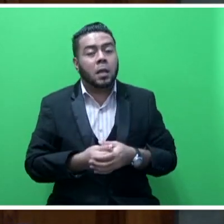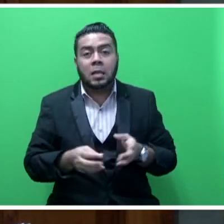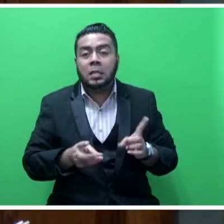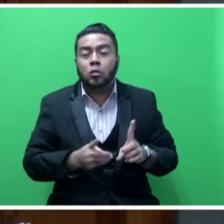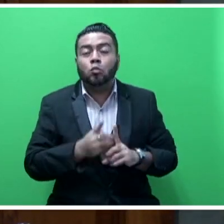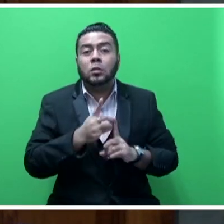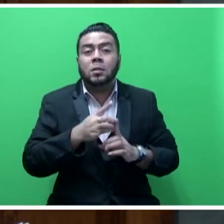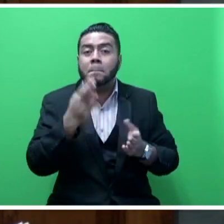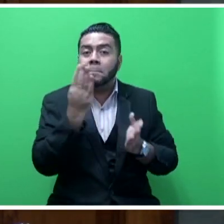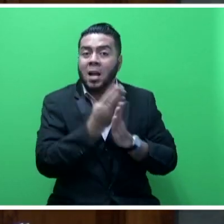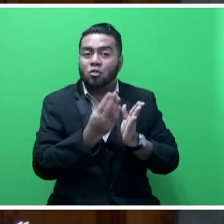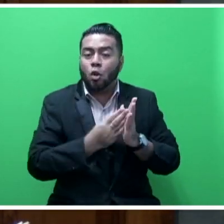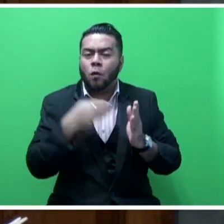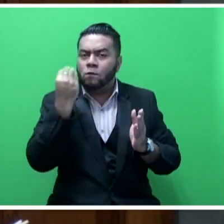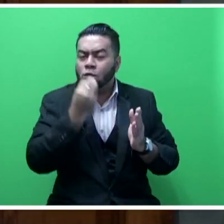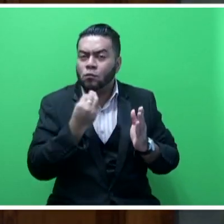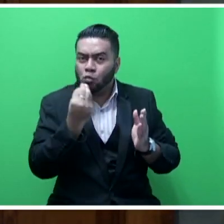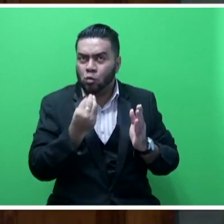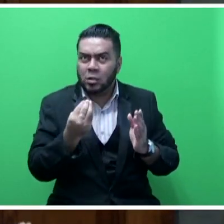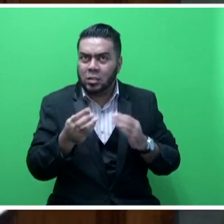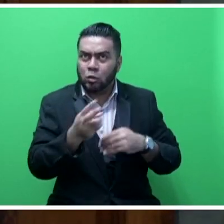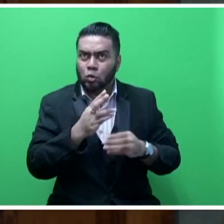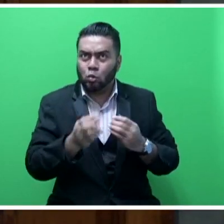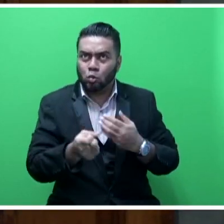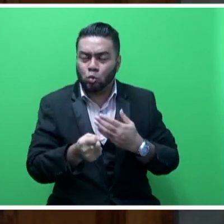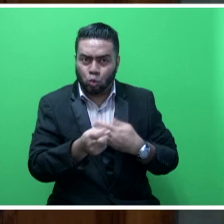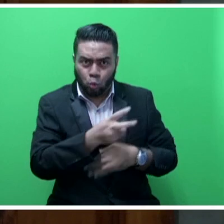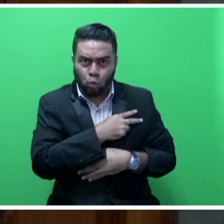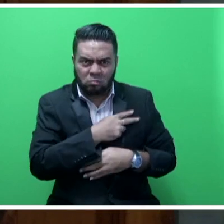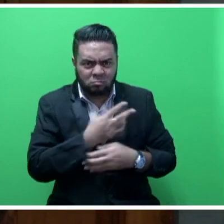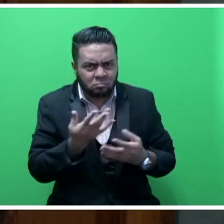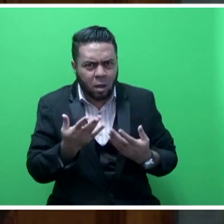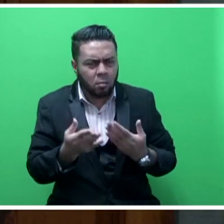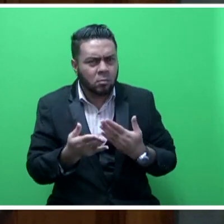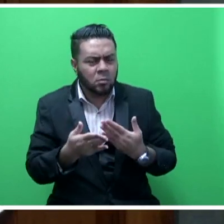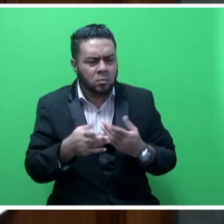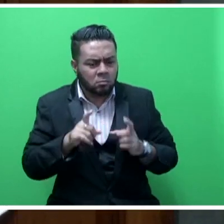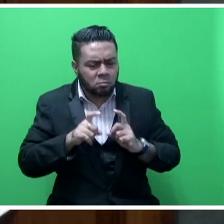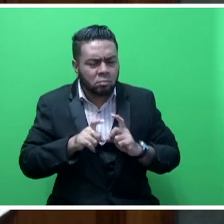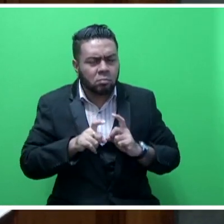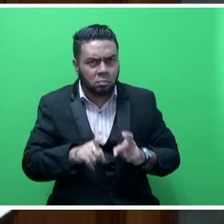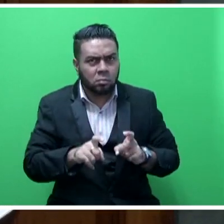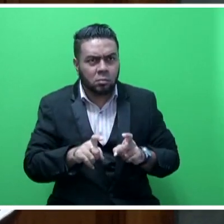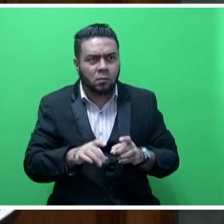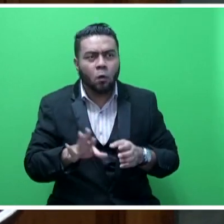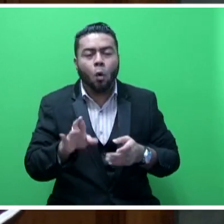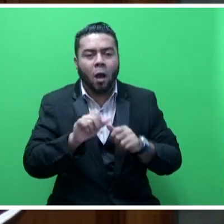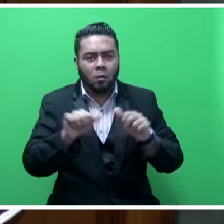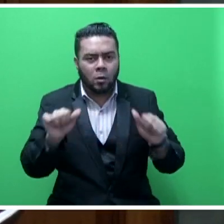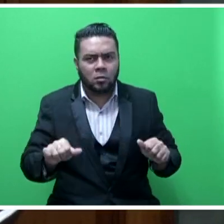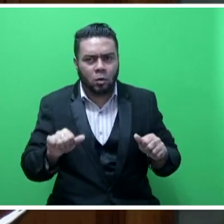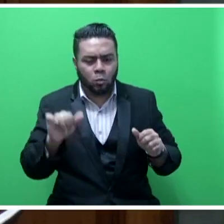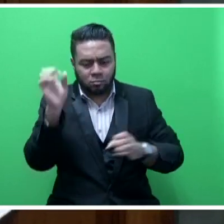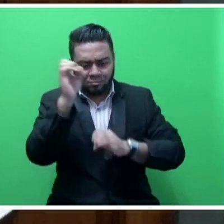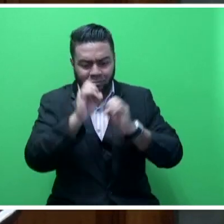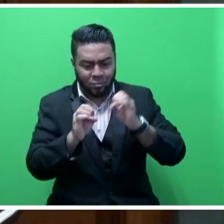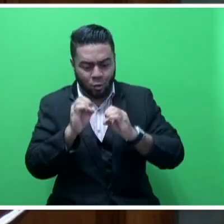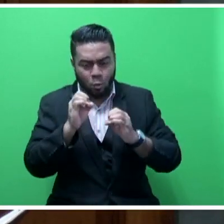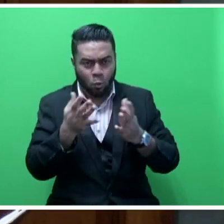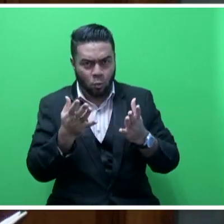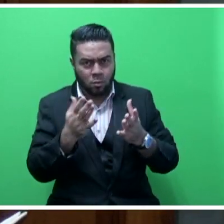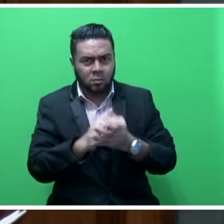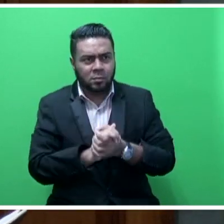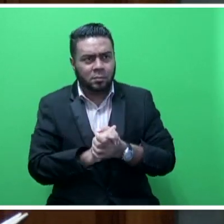food security project for aquaculture. The Ministry of Fisheries has maximized the scope of assistance of